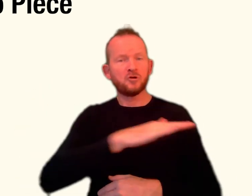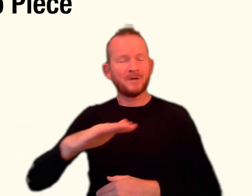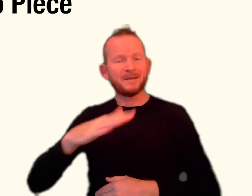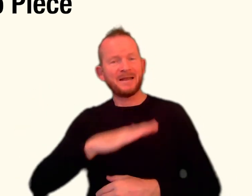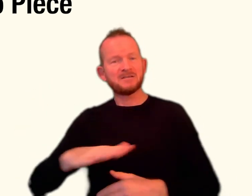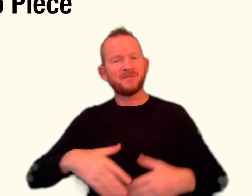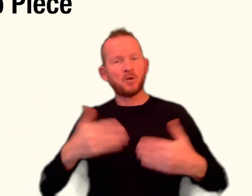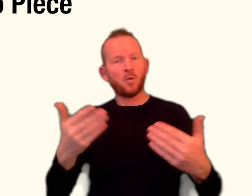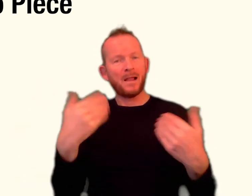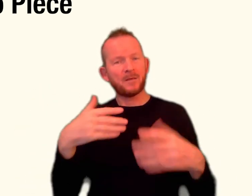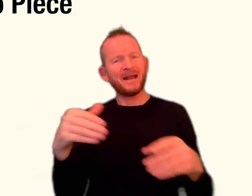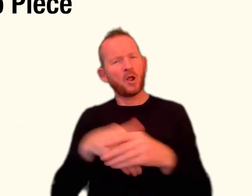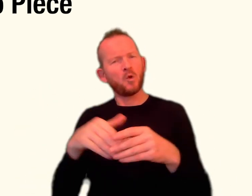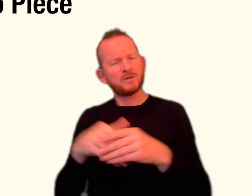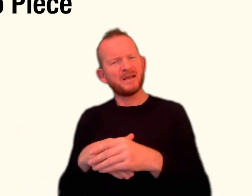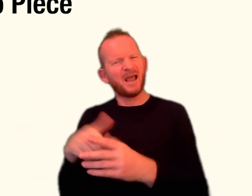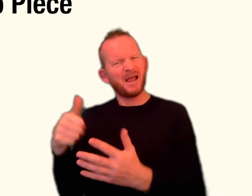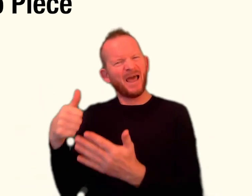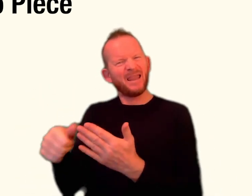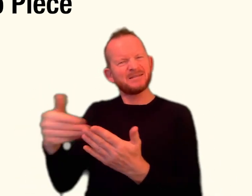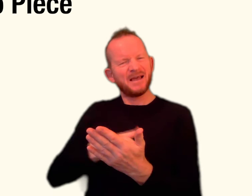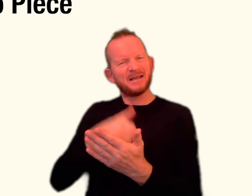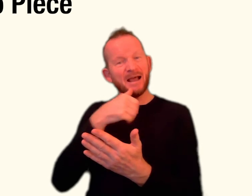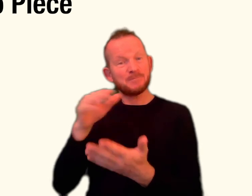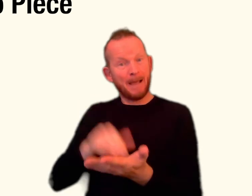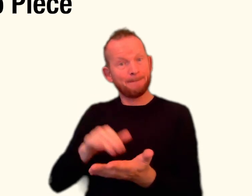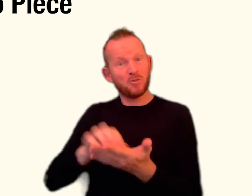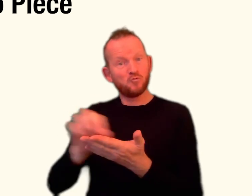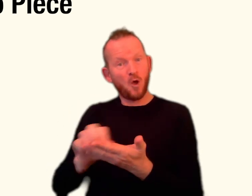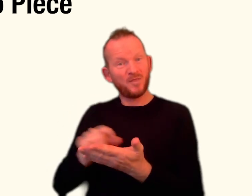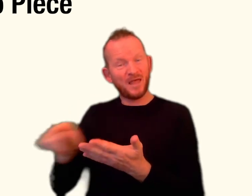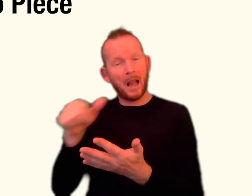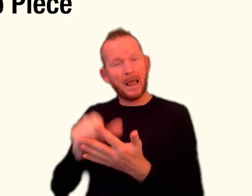I just thought that was really nice to hear that she wrote that. That was back in